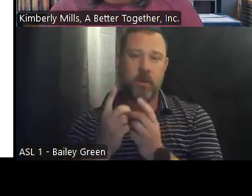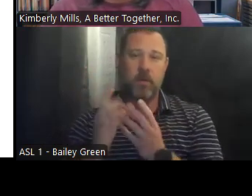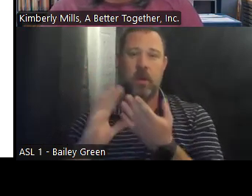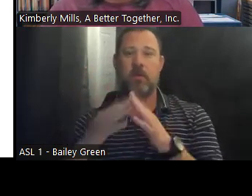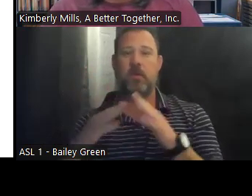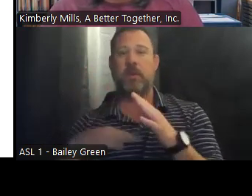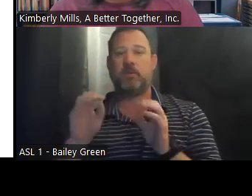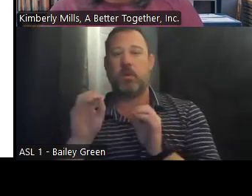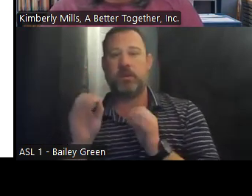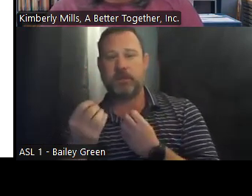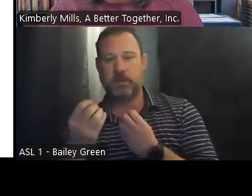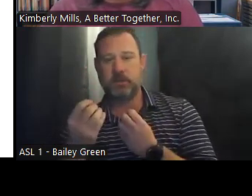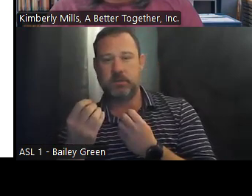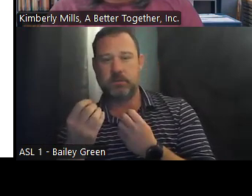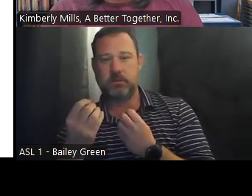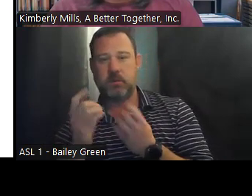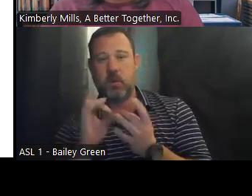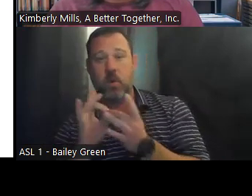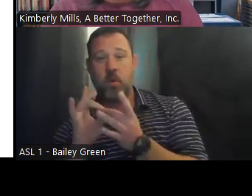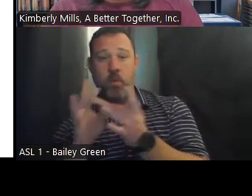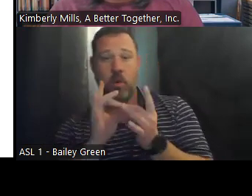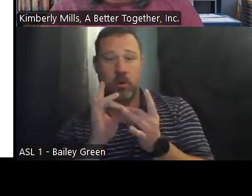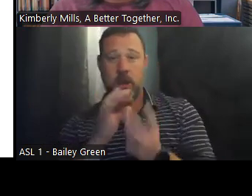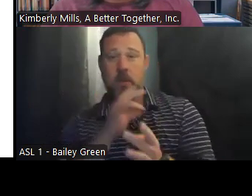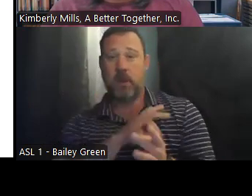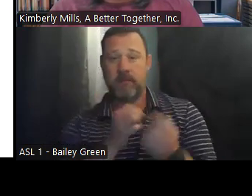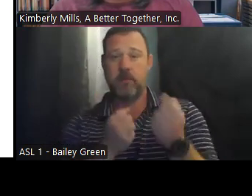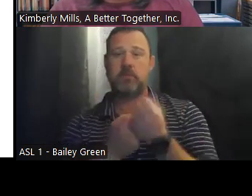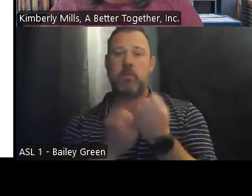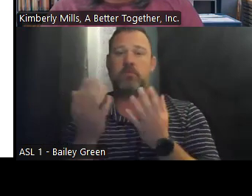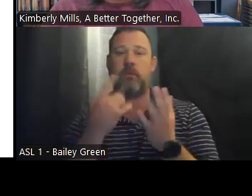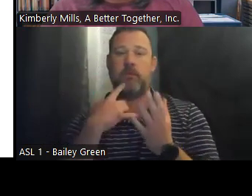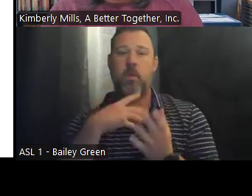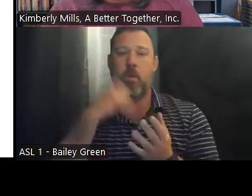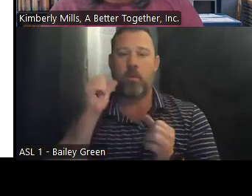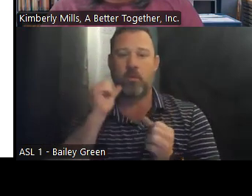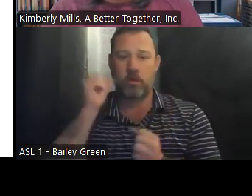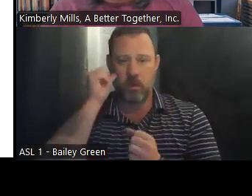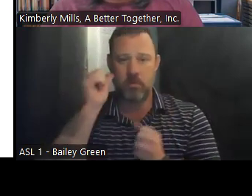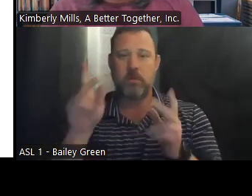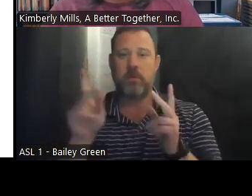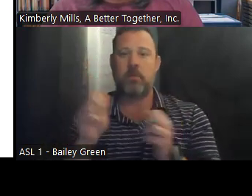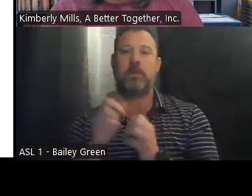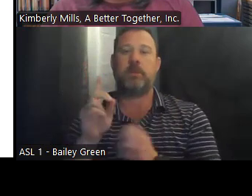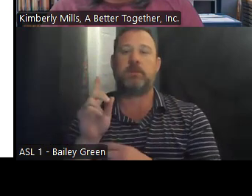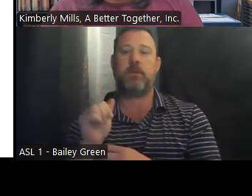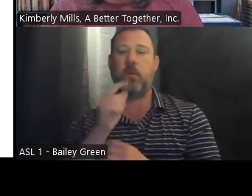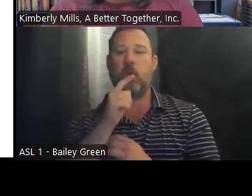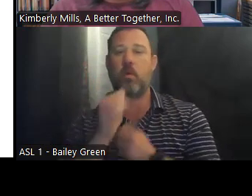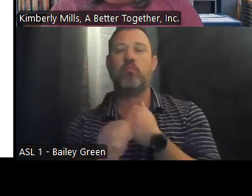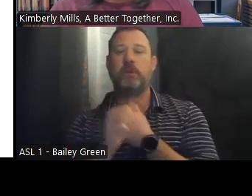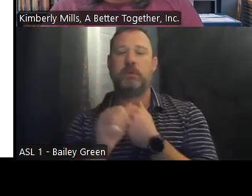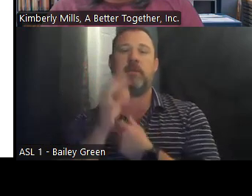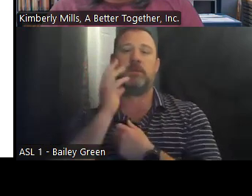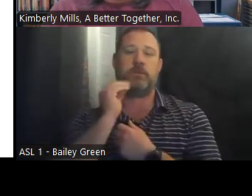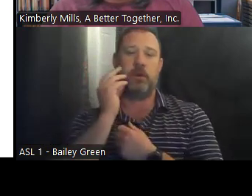community-based organizations on how to coordinate benefit and support services for older adults and people with disabilities who are at risk or